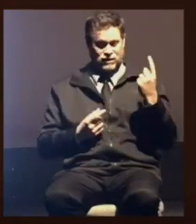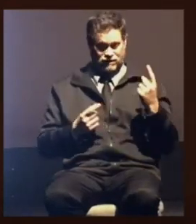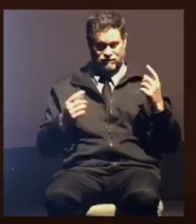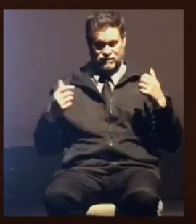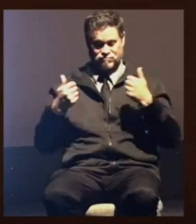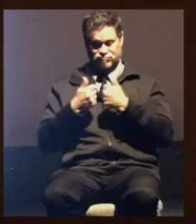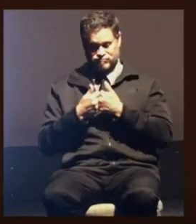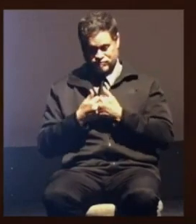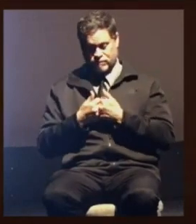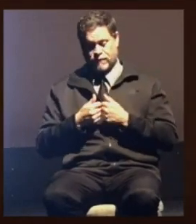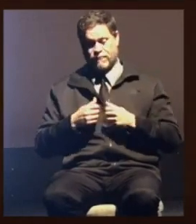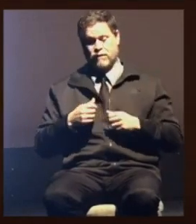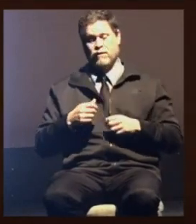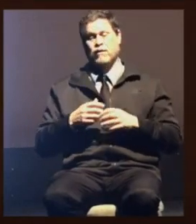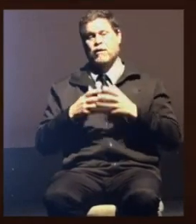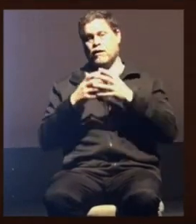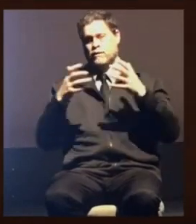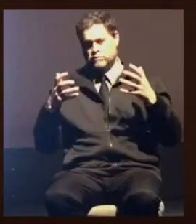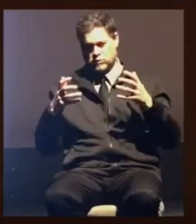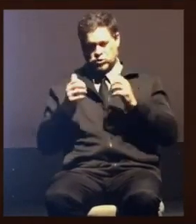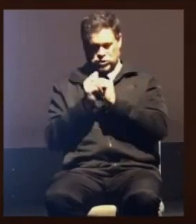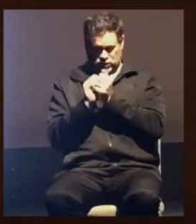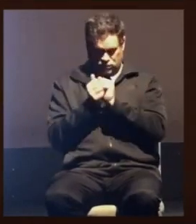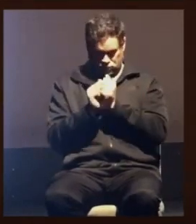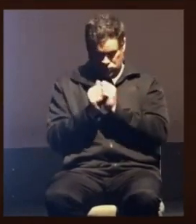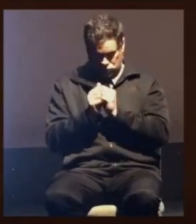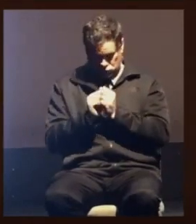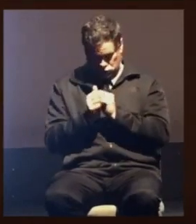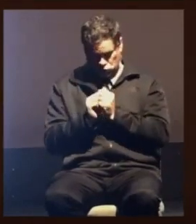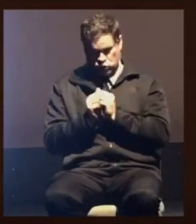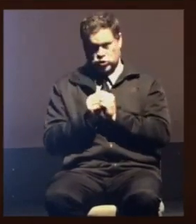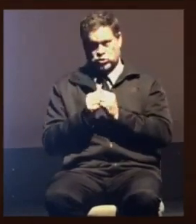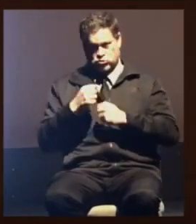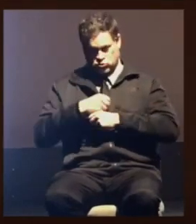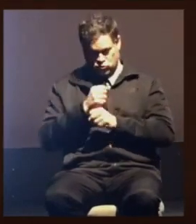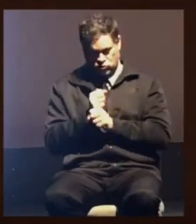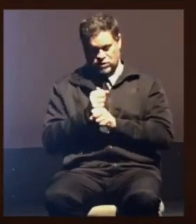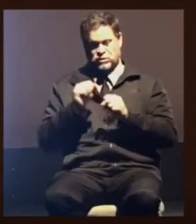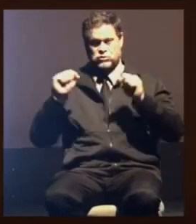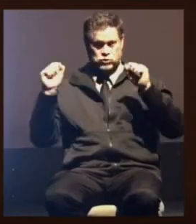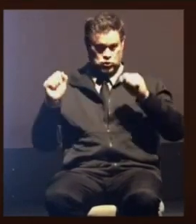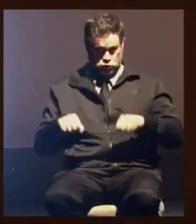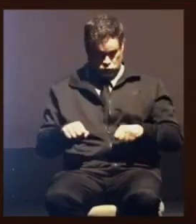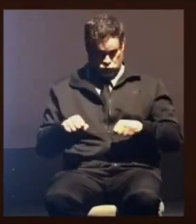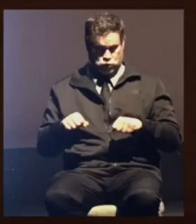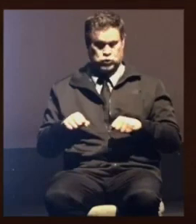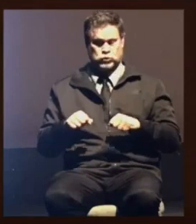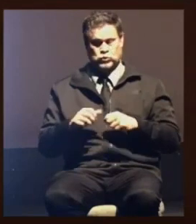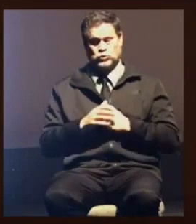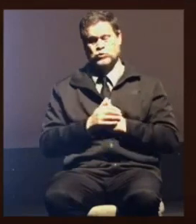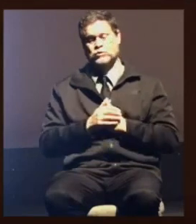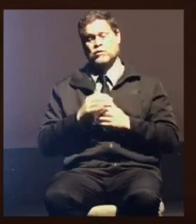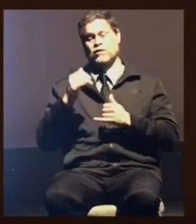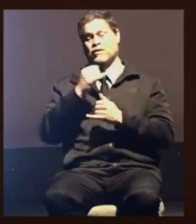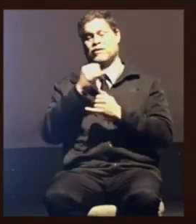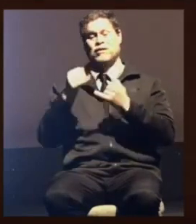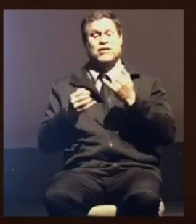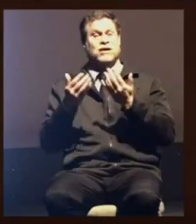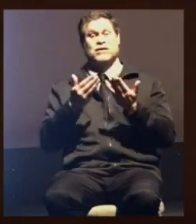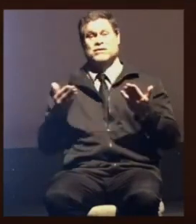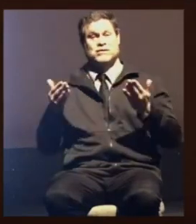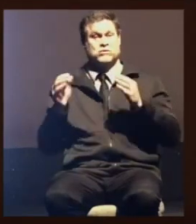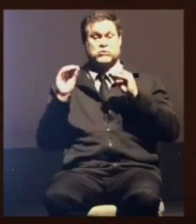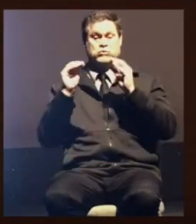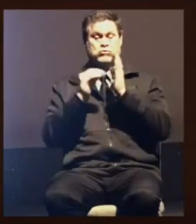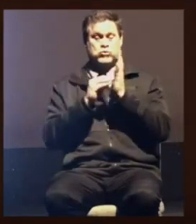11-on-11, but to create as much competition as we could. And then the last thing I always put